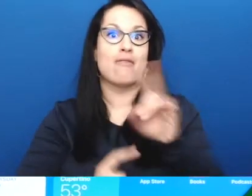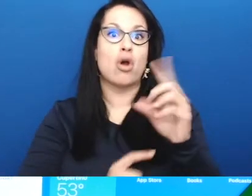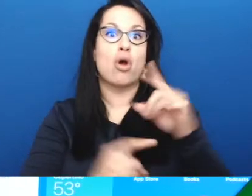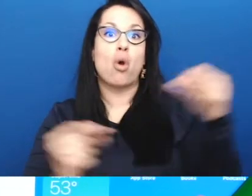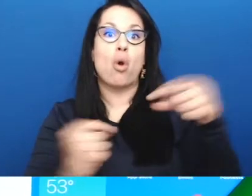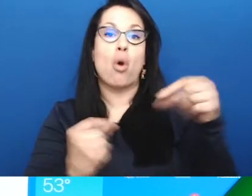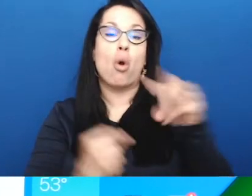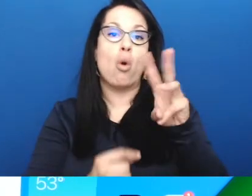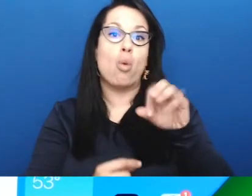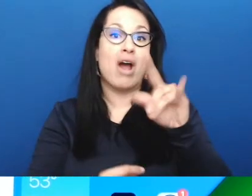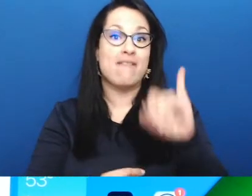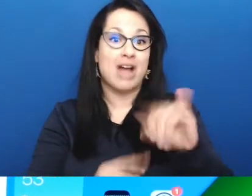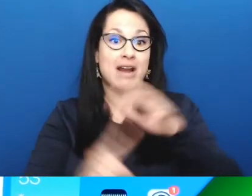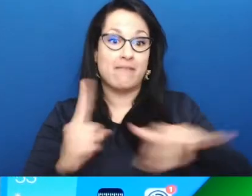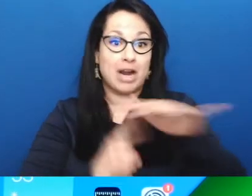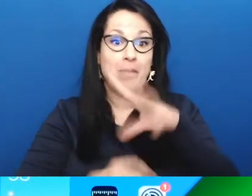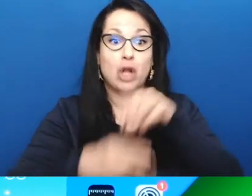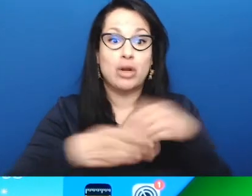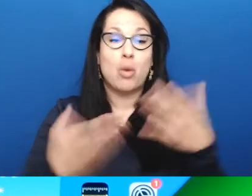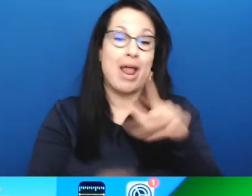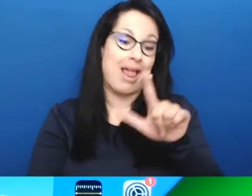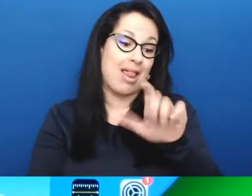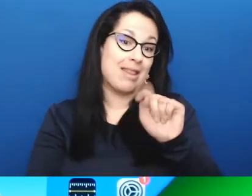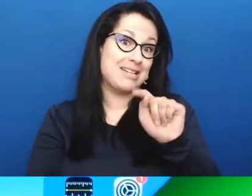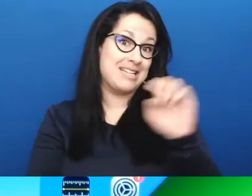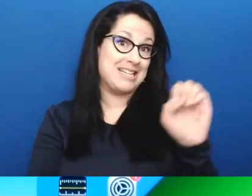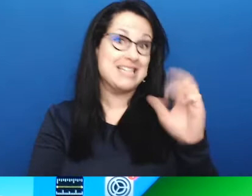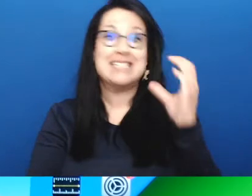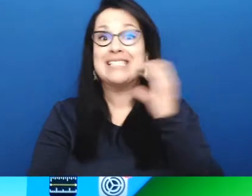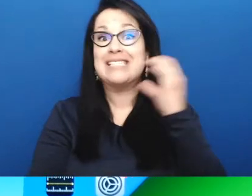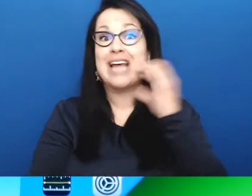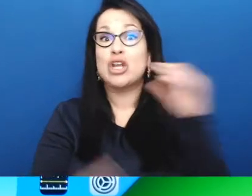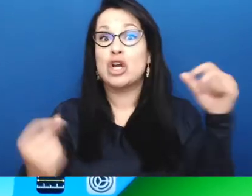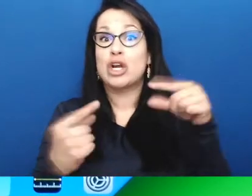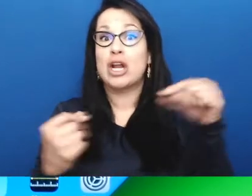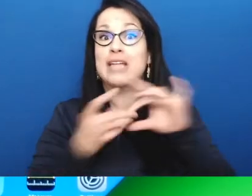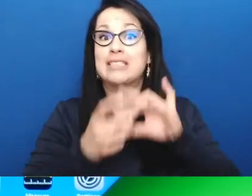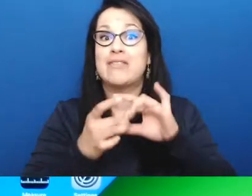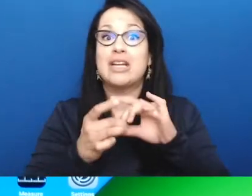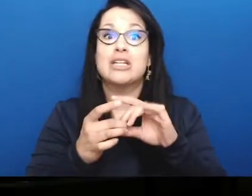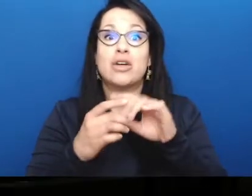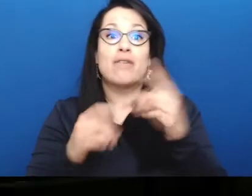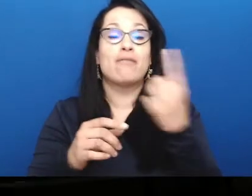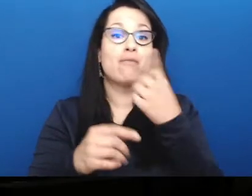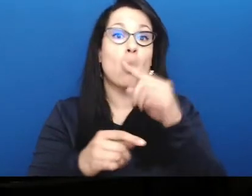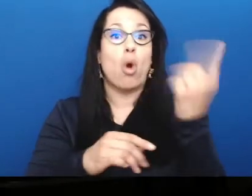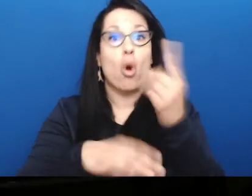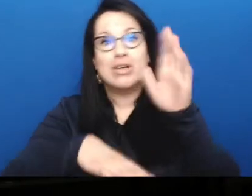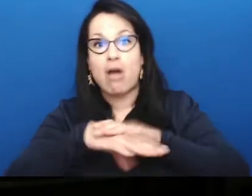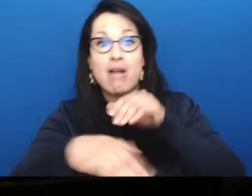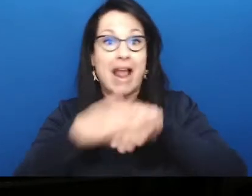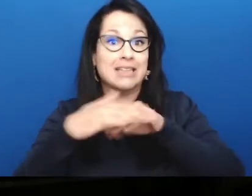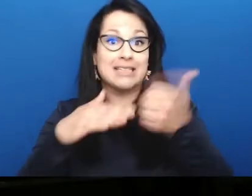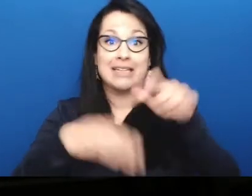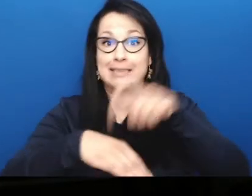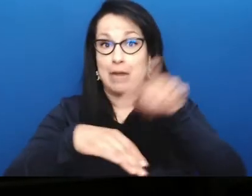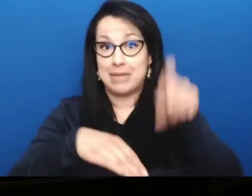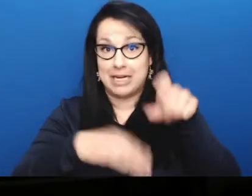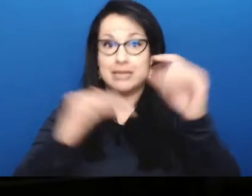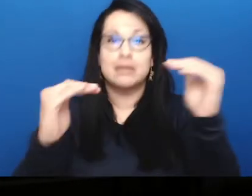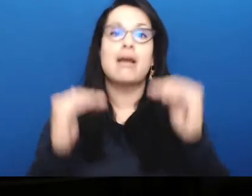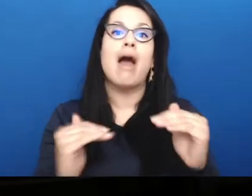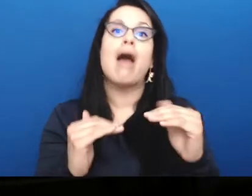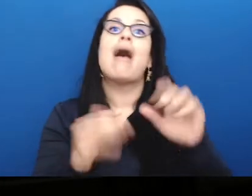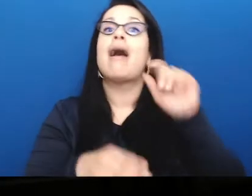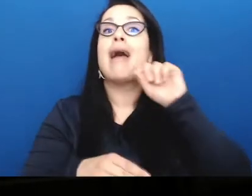cellular internet connectivity for always-on access wherever it's needed. An Apple iPad provides a